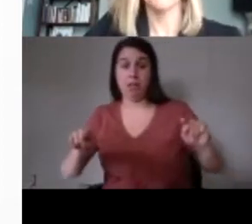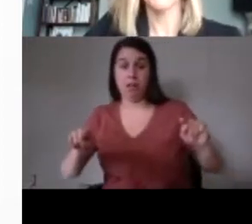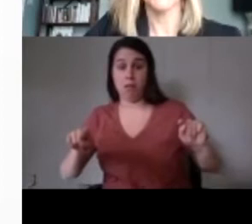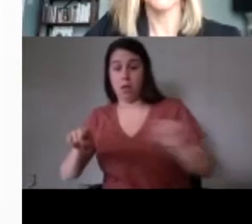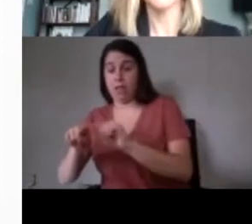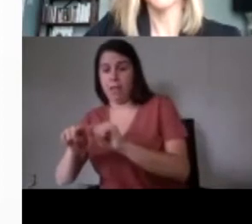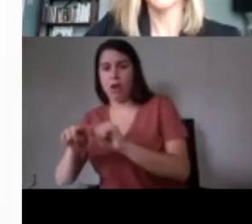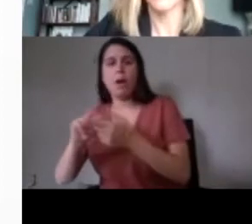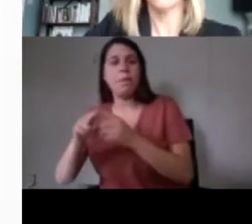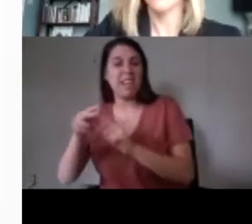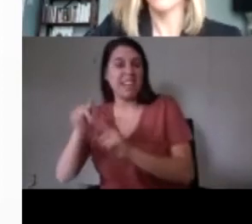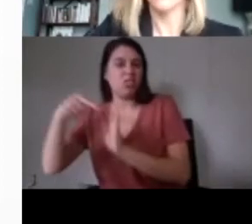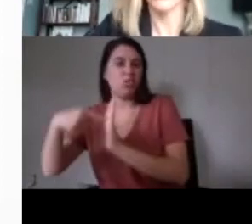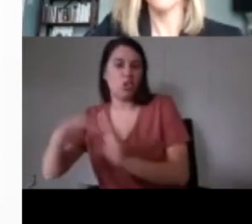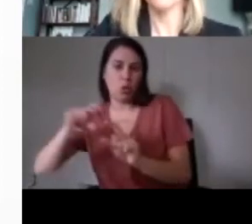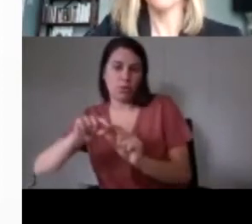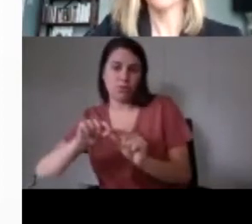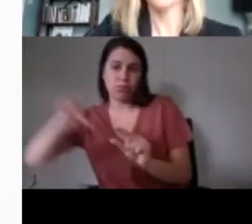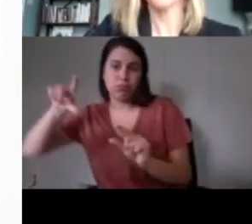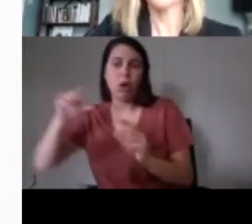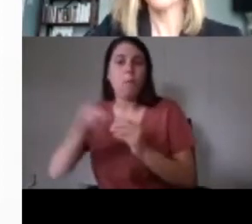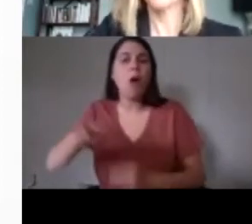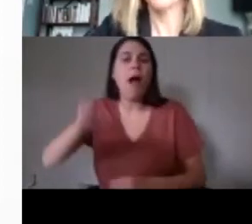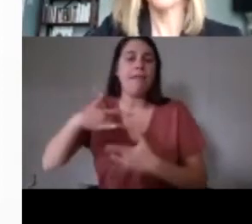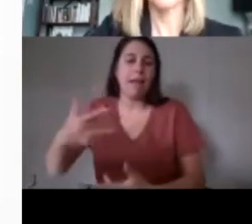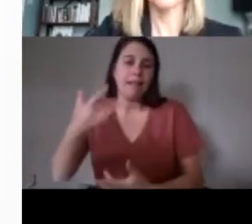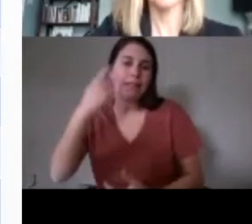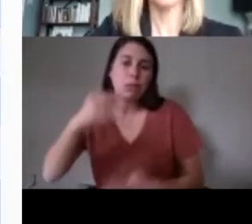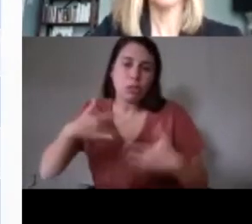experiencing depression and suicidal ideation.